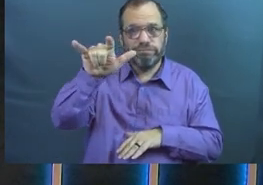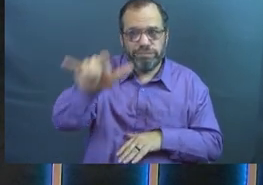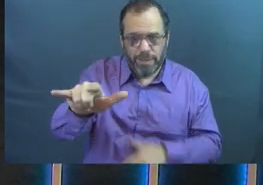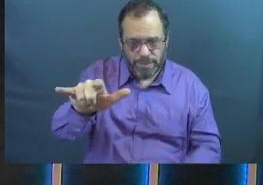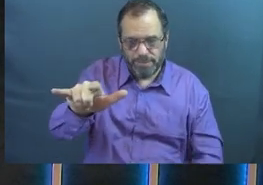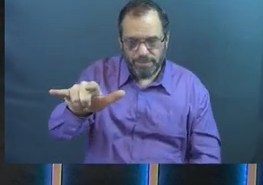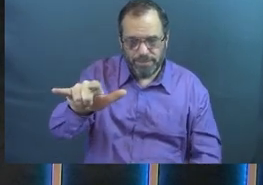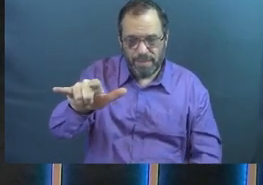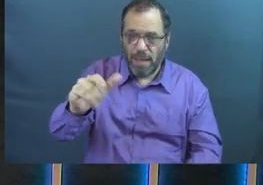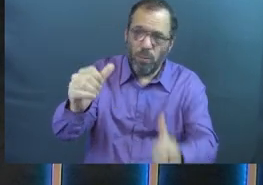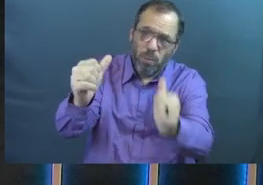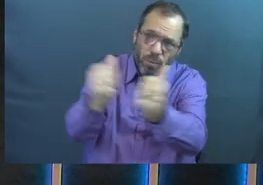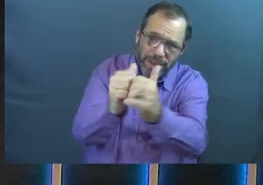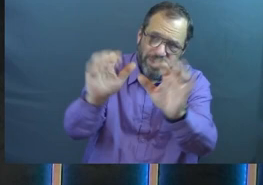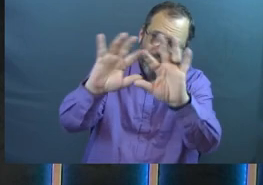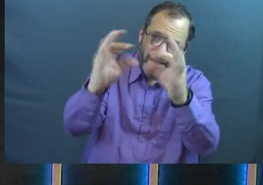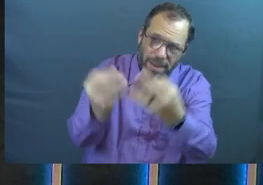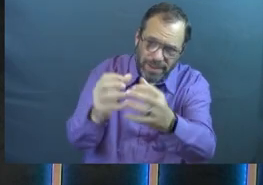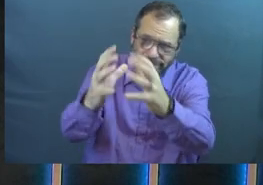and we were with everybody.